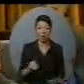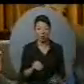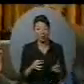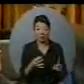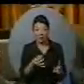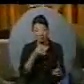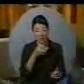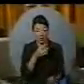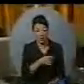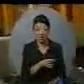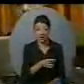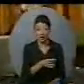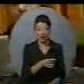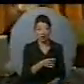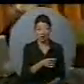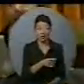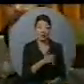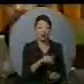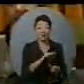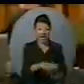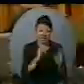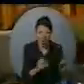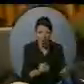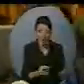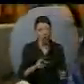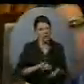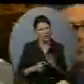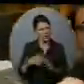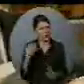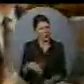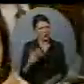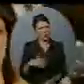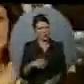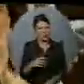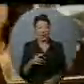they've just given this man the keys to the Treasury Board.